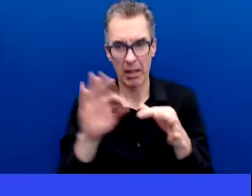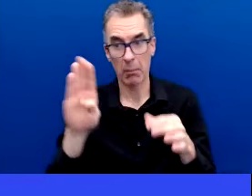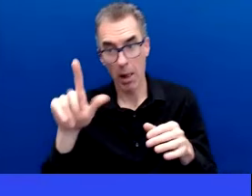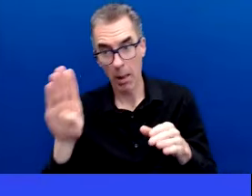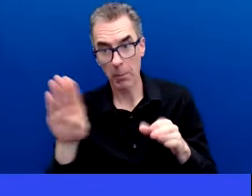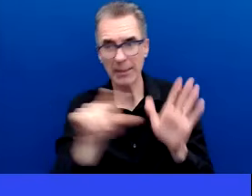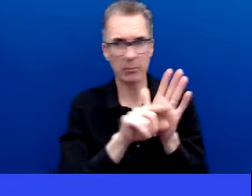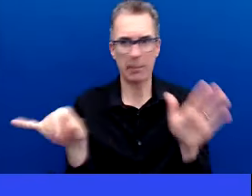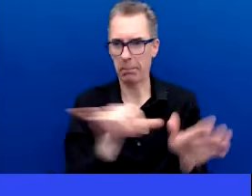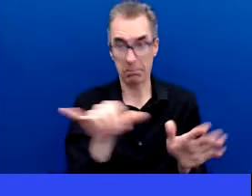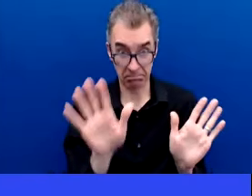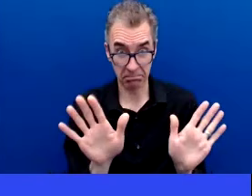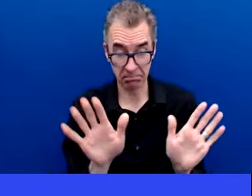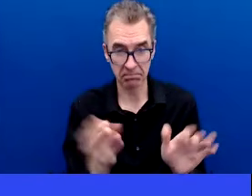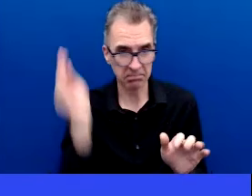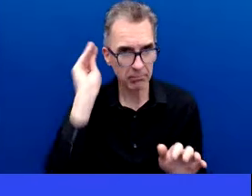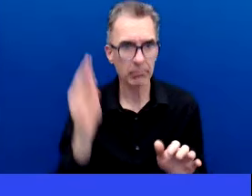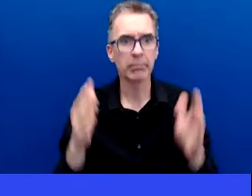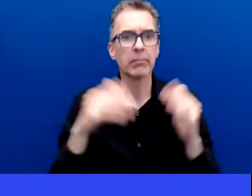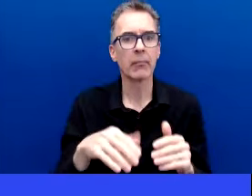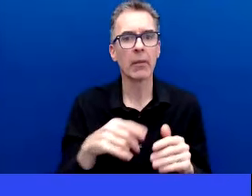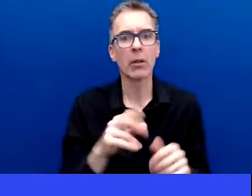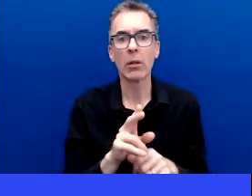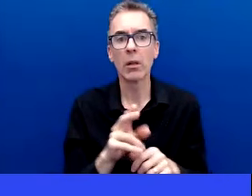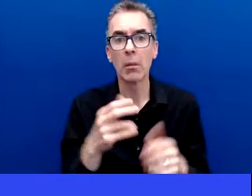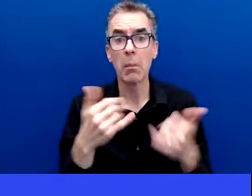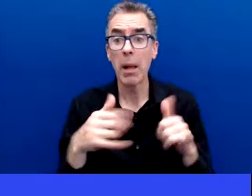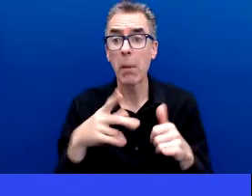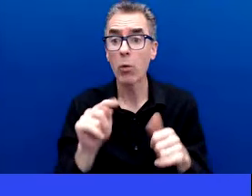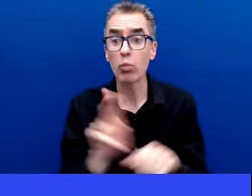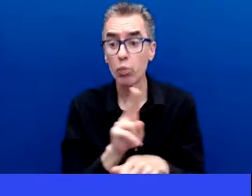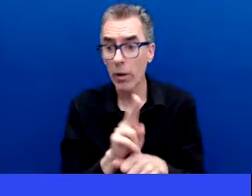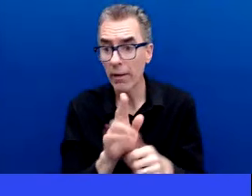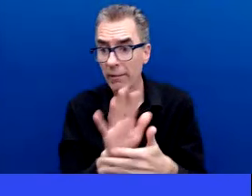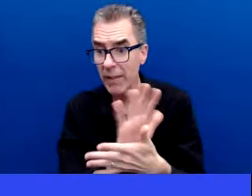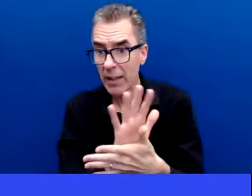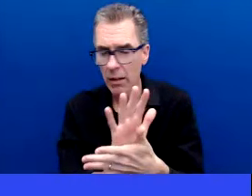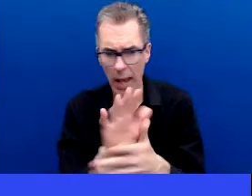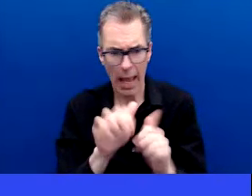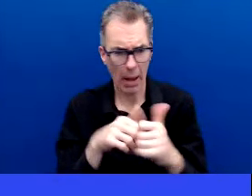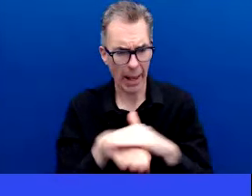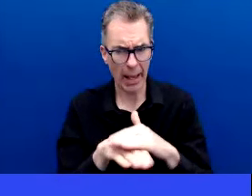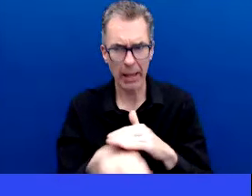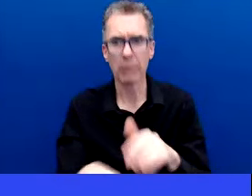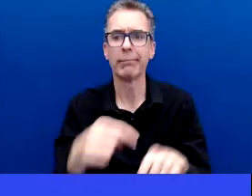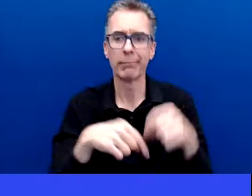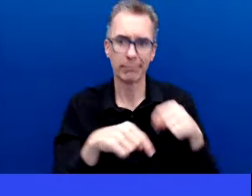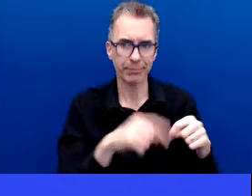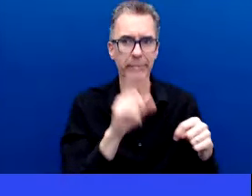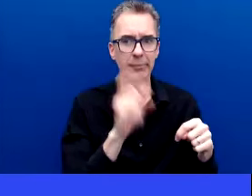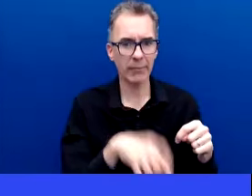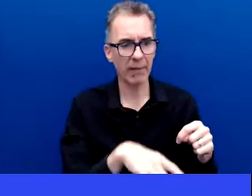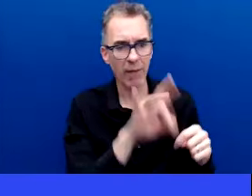So Play Pause It uses videos. So videos, we have to access them. So first we got to get them in a place that are easy